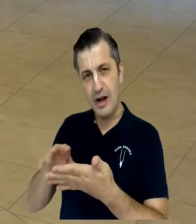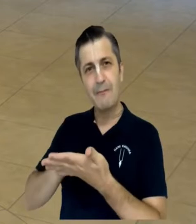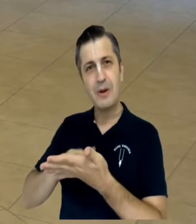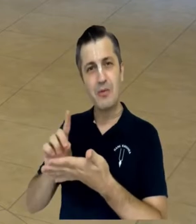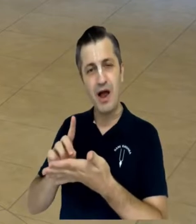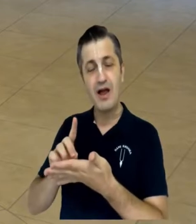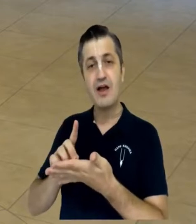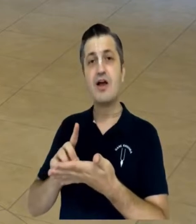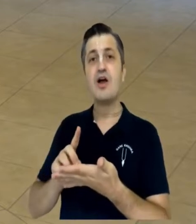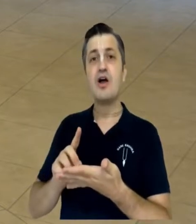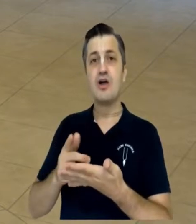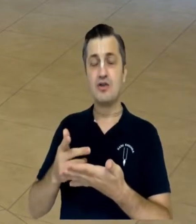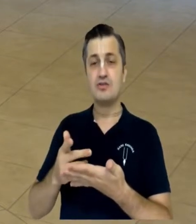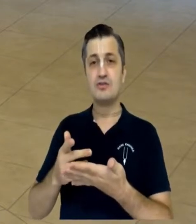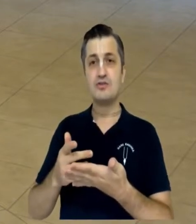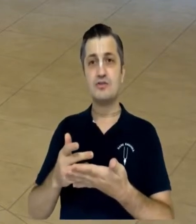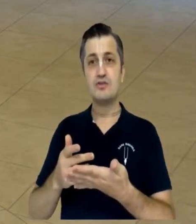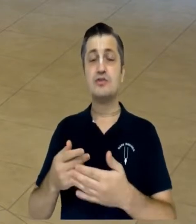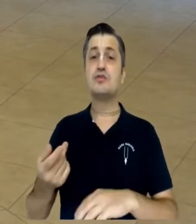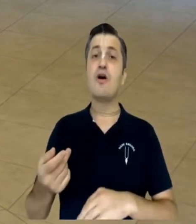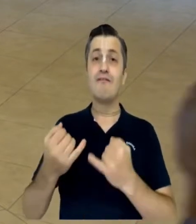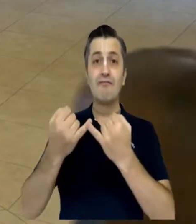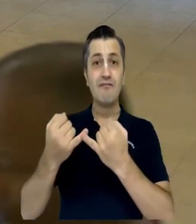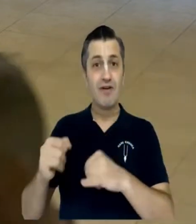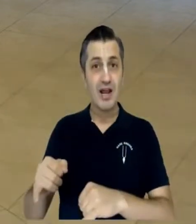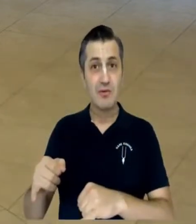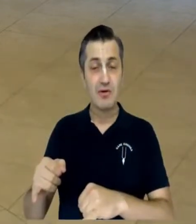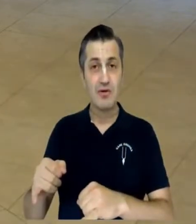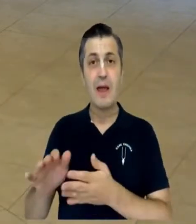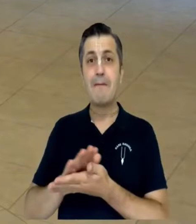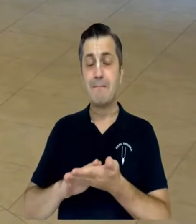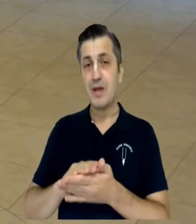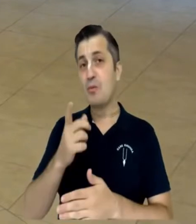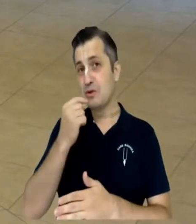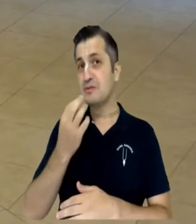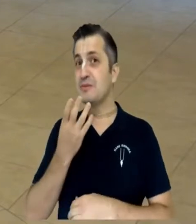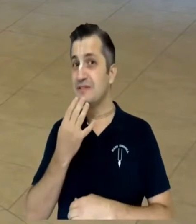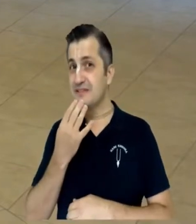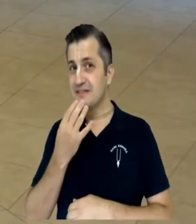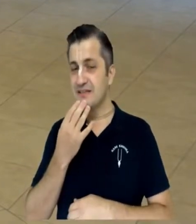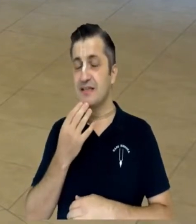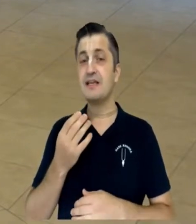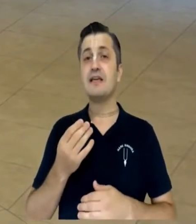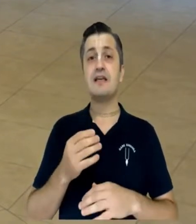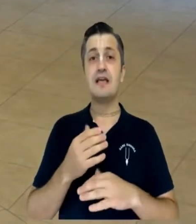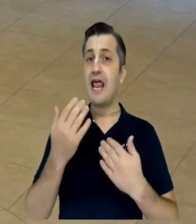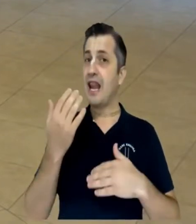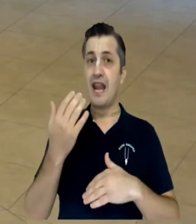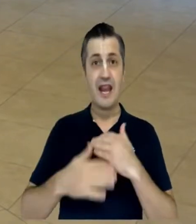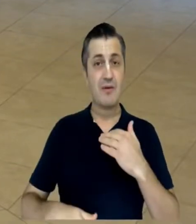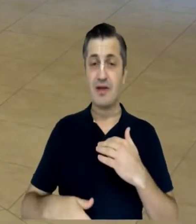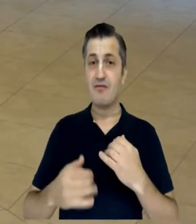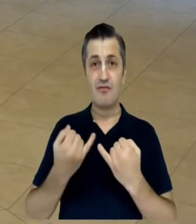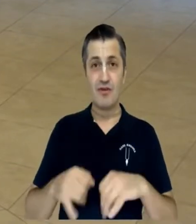means able or likely to make mistakes, and infallible means never wrong, failing, or making